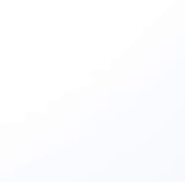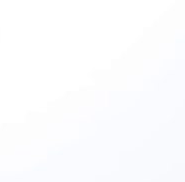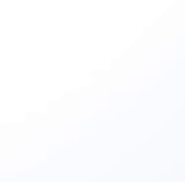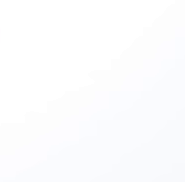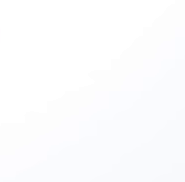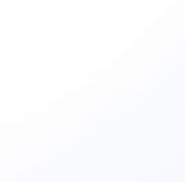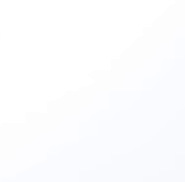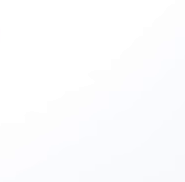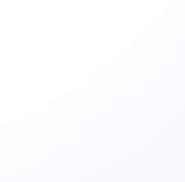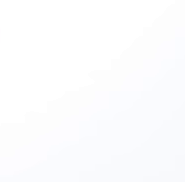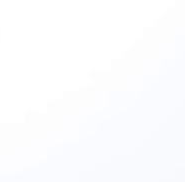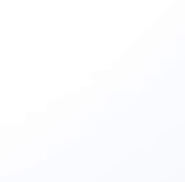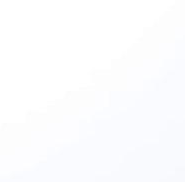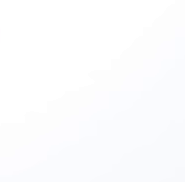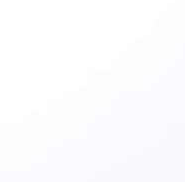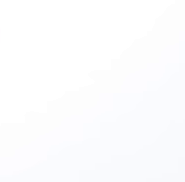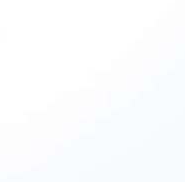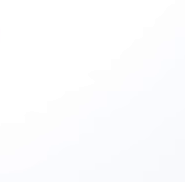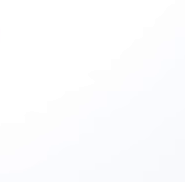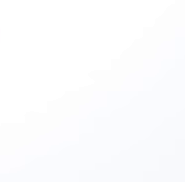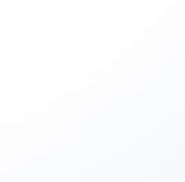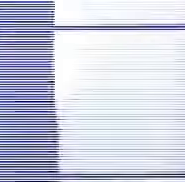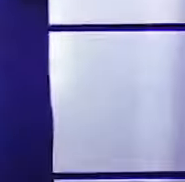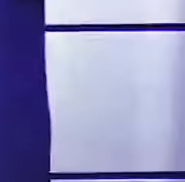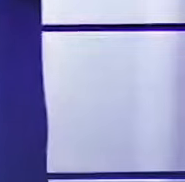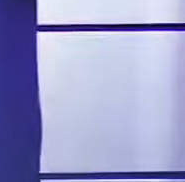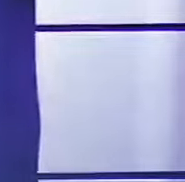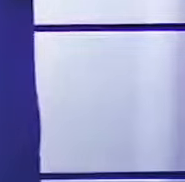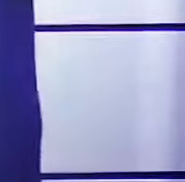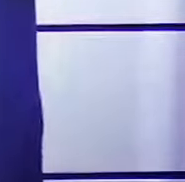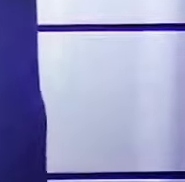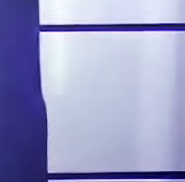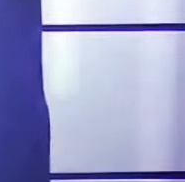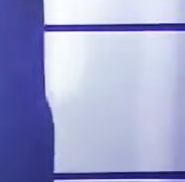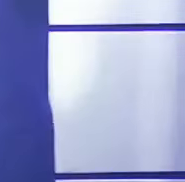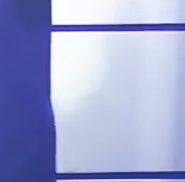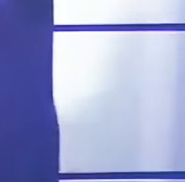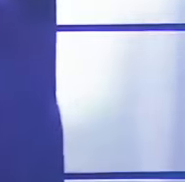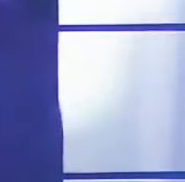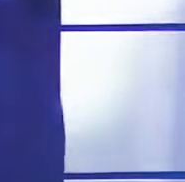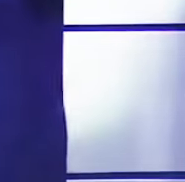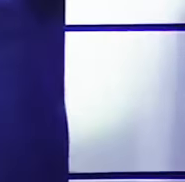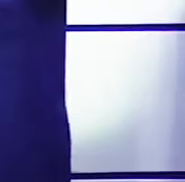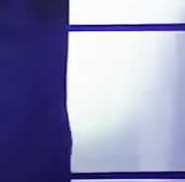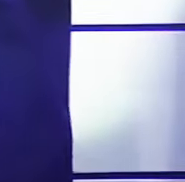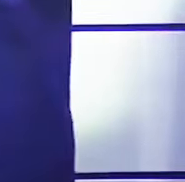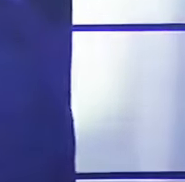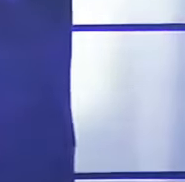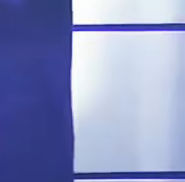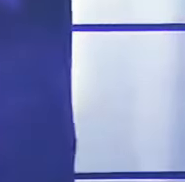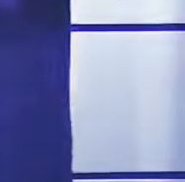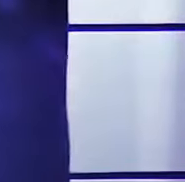never. David never wanted to displease this young man. David,